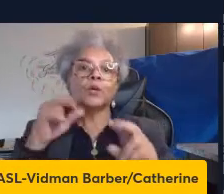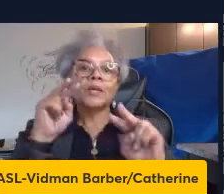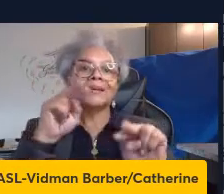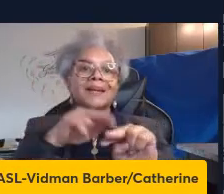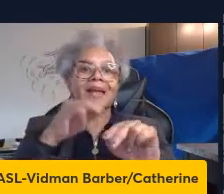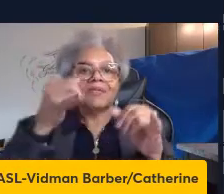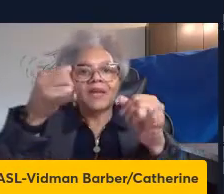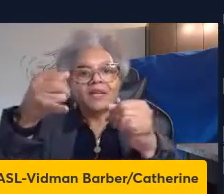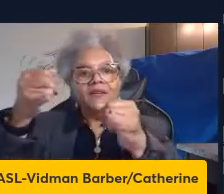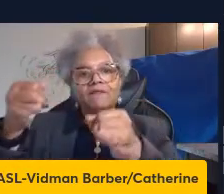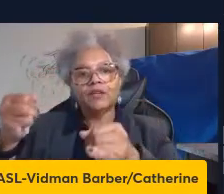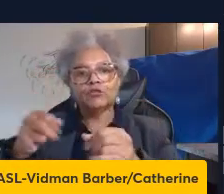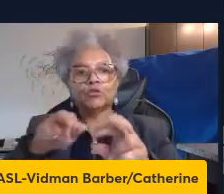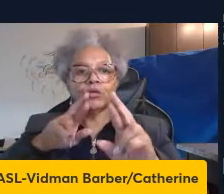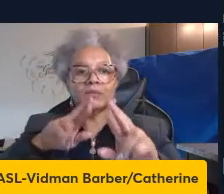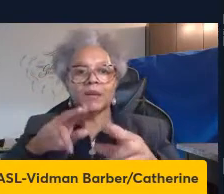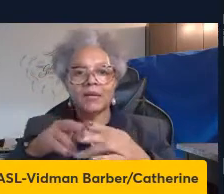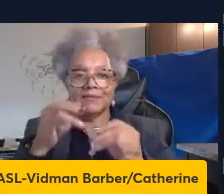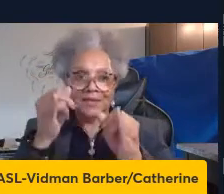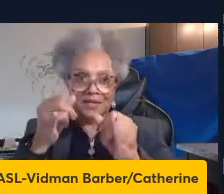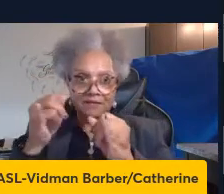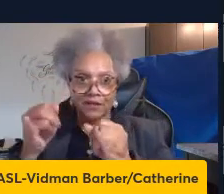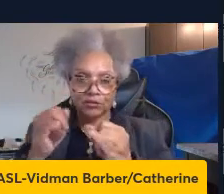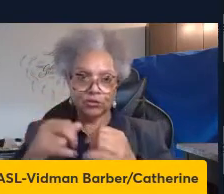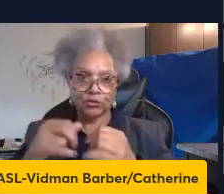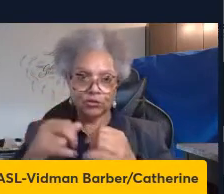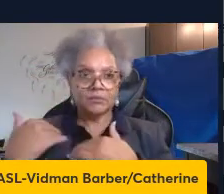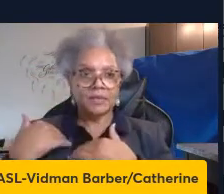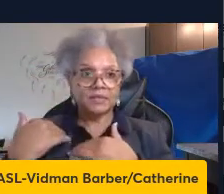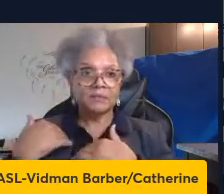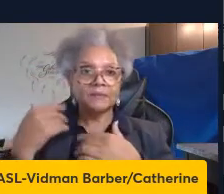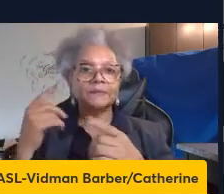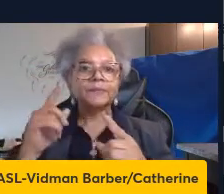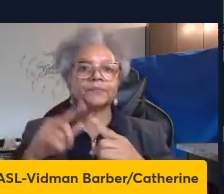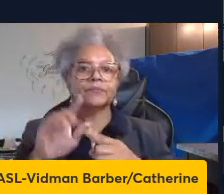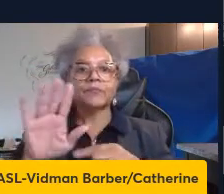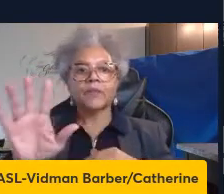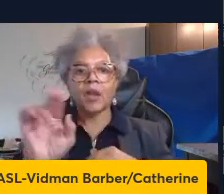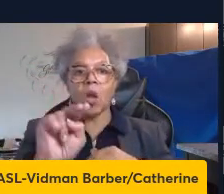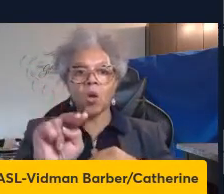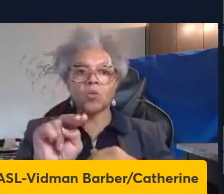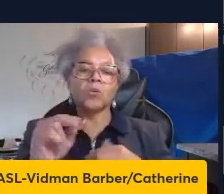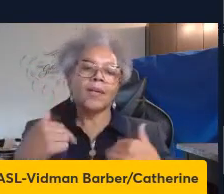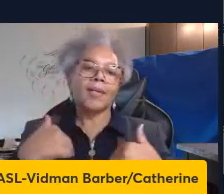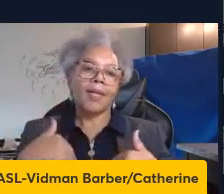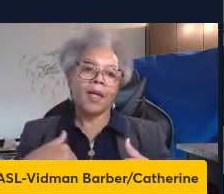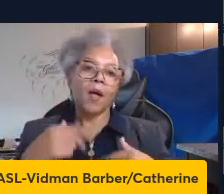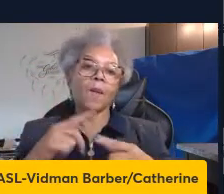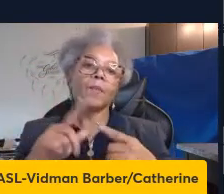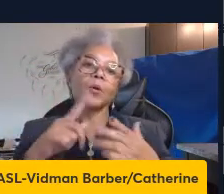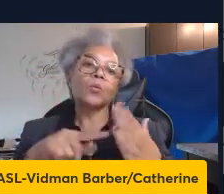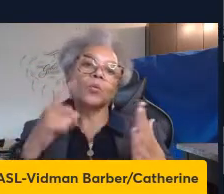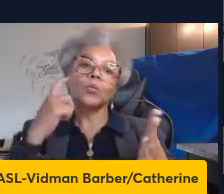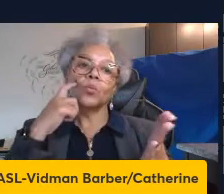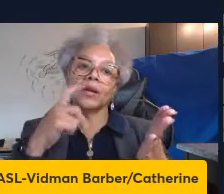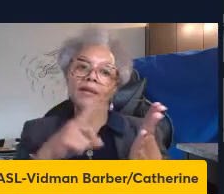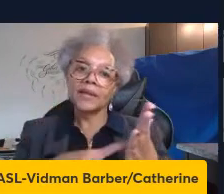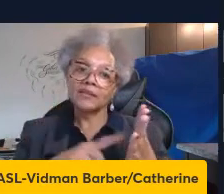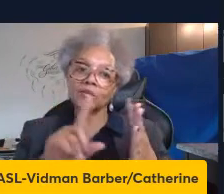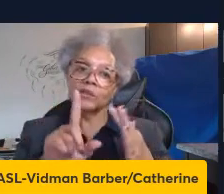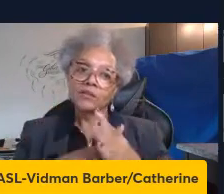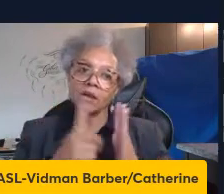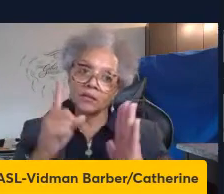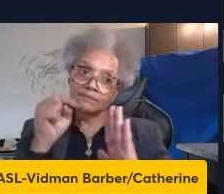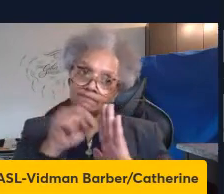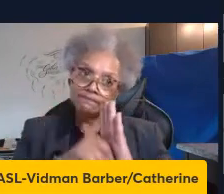individual's response and the individual's responsibility towards their own health. But what we recognize when we start to get into a